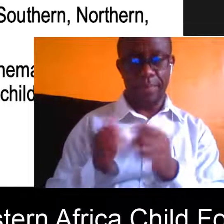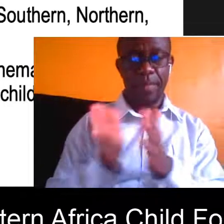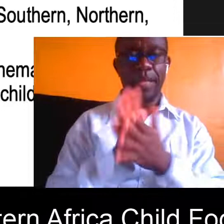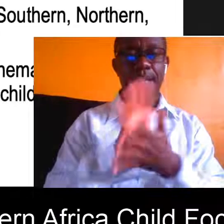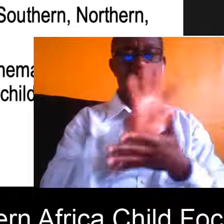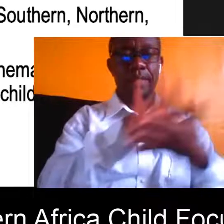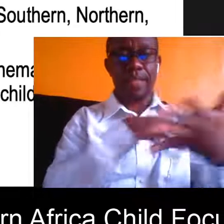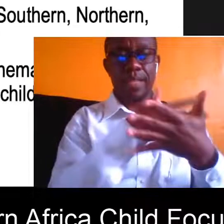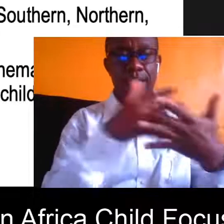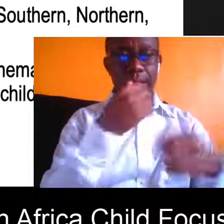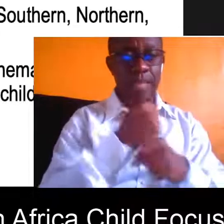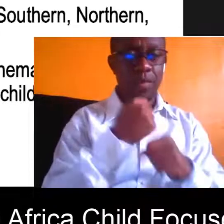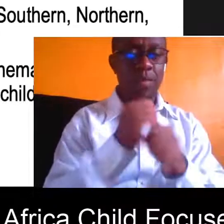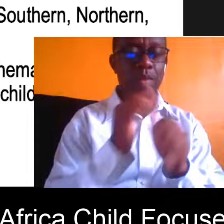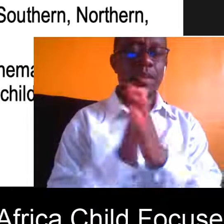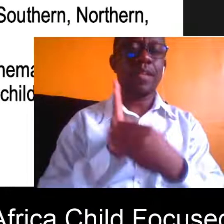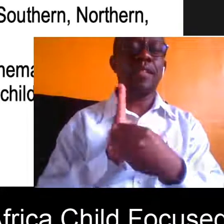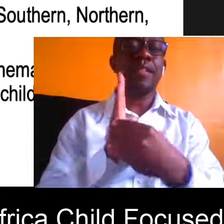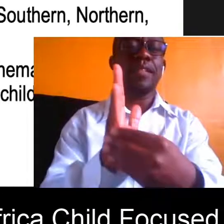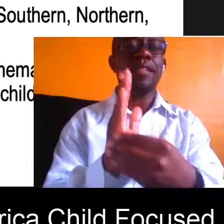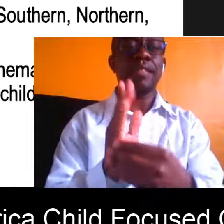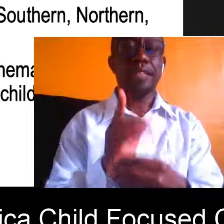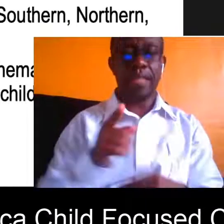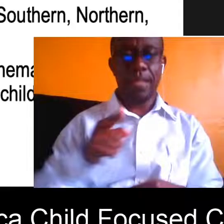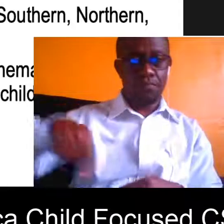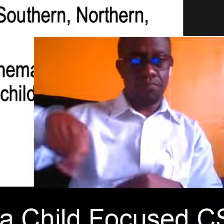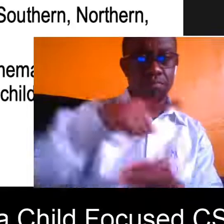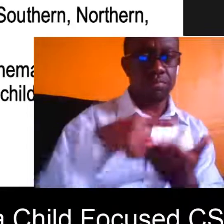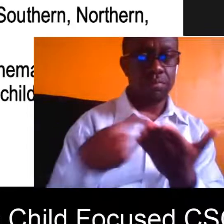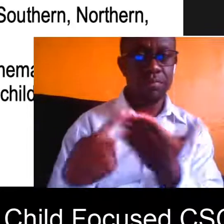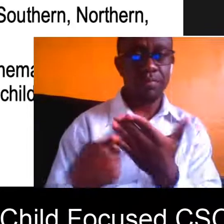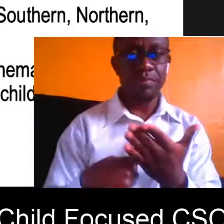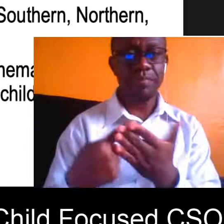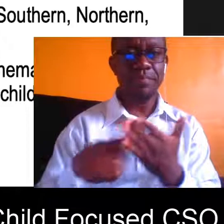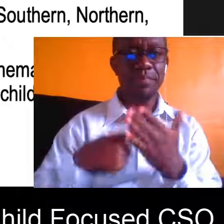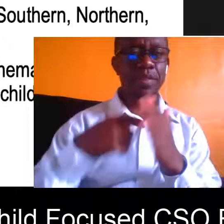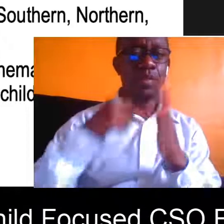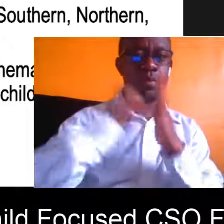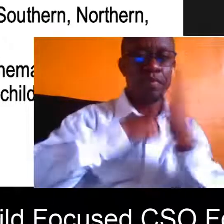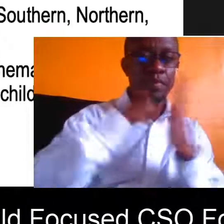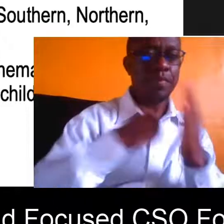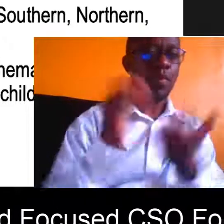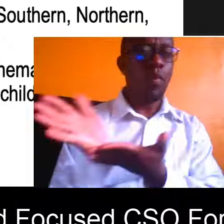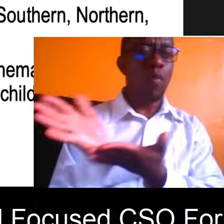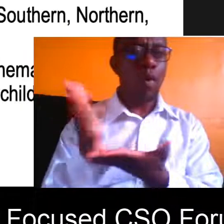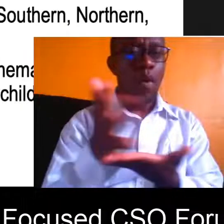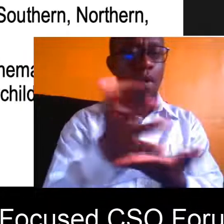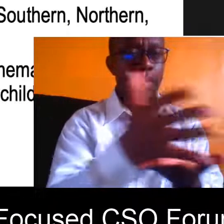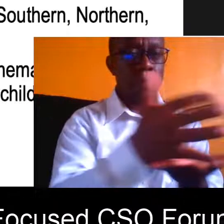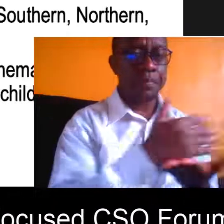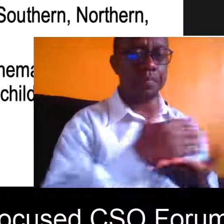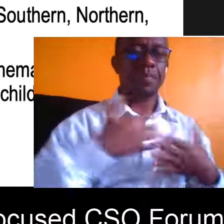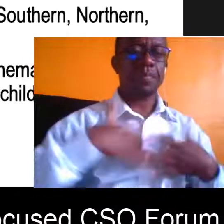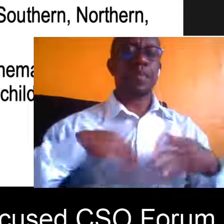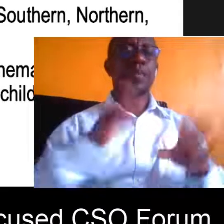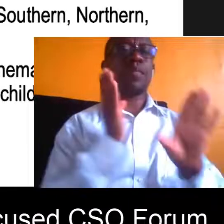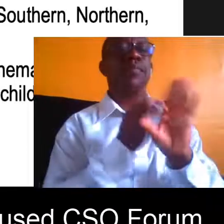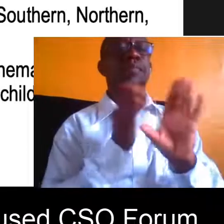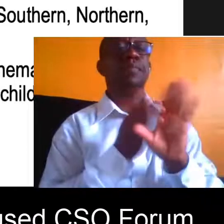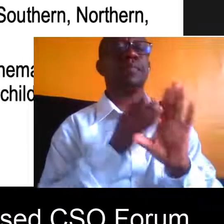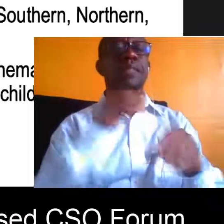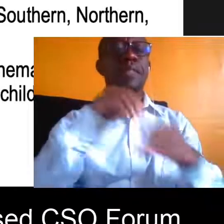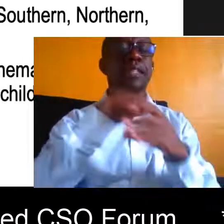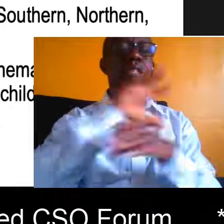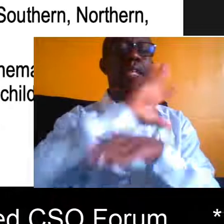leadership, sought to facilitate them and mobilize the participation of networks across the continent. And